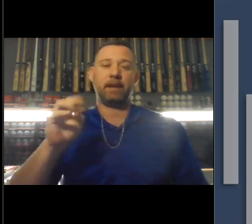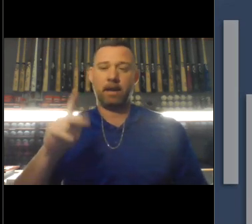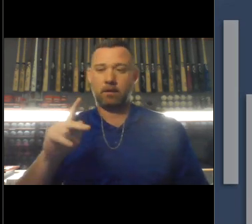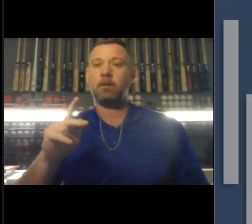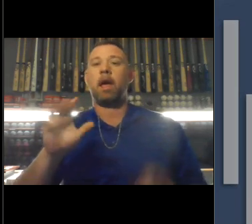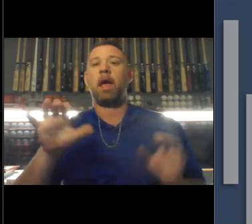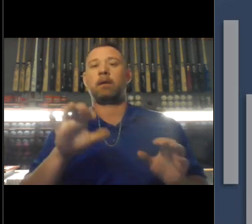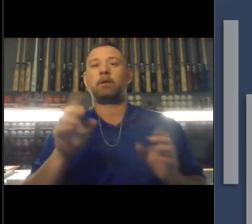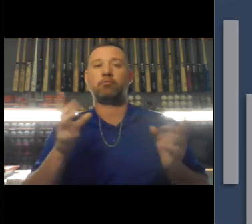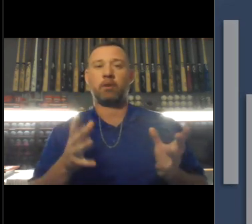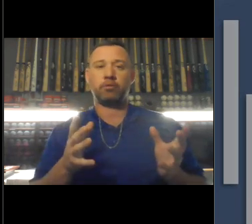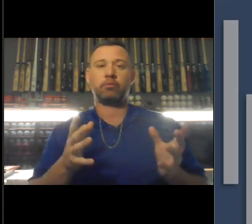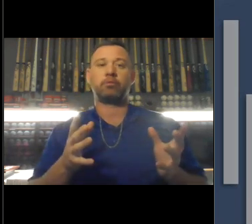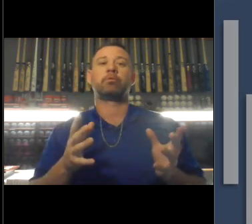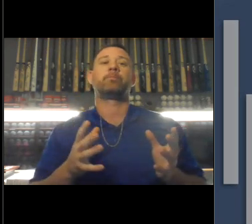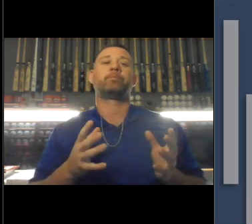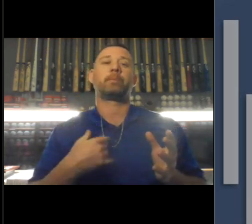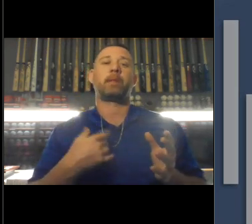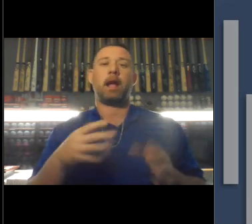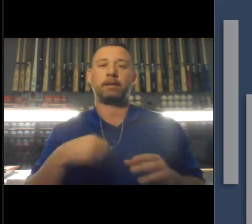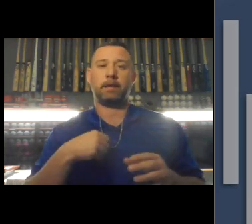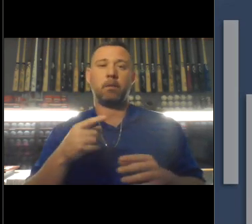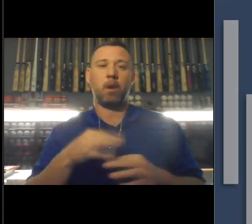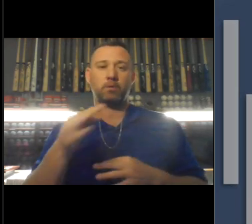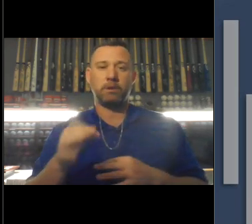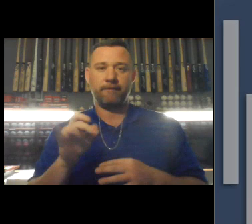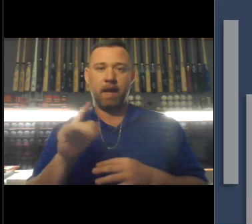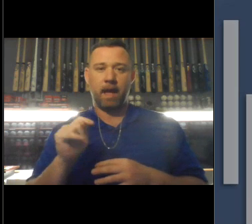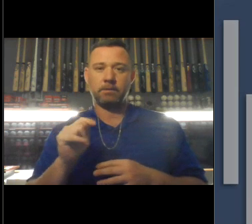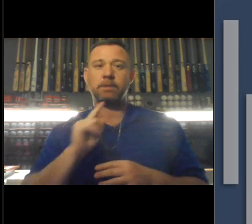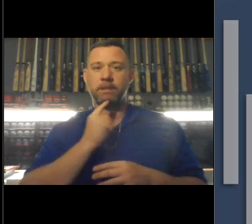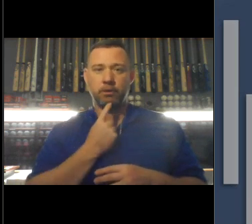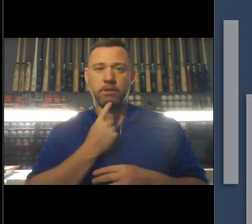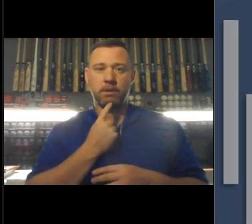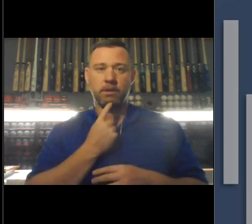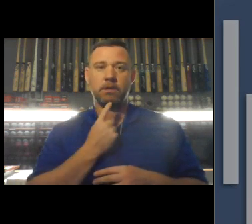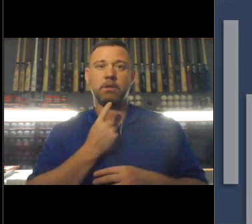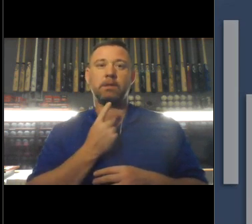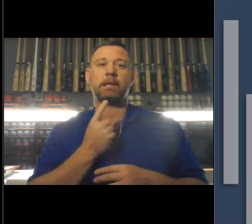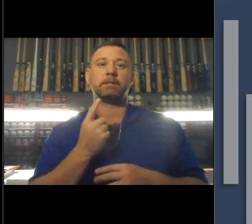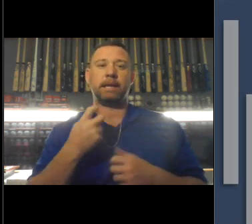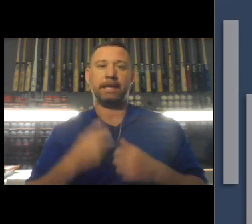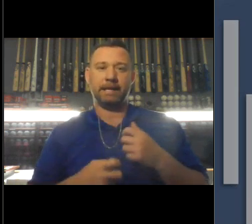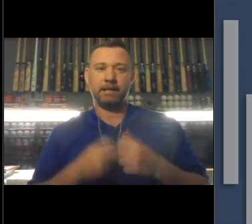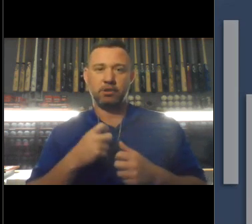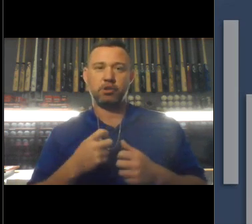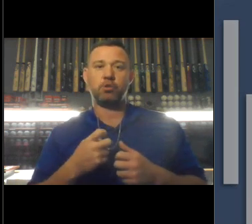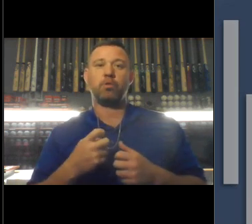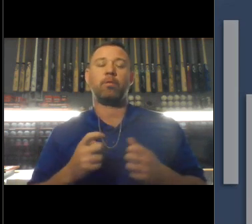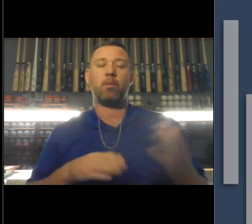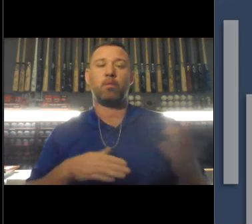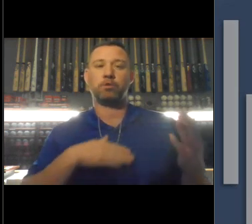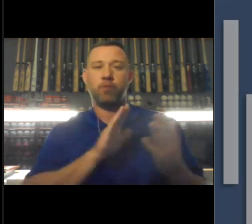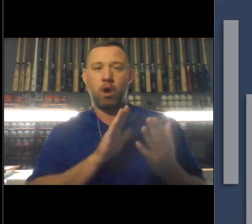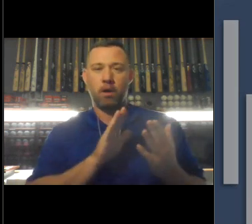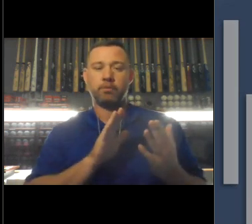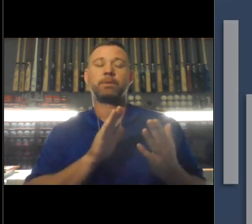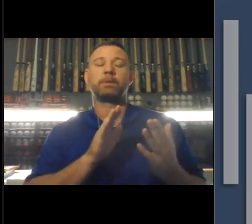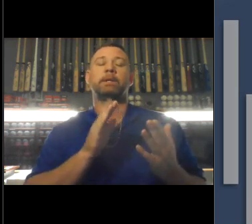Director. I take these post-facts extremely seriously. It's an issue that was raised to my